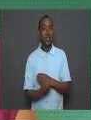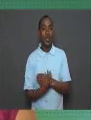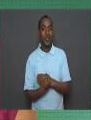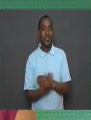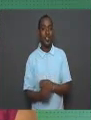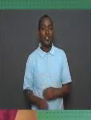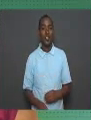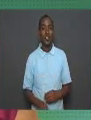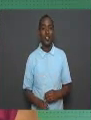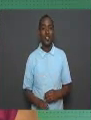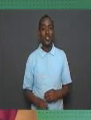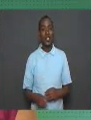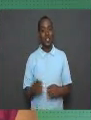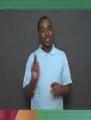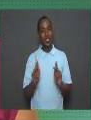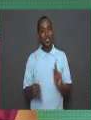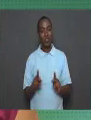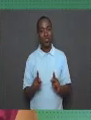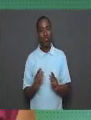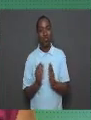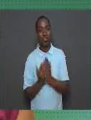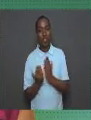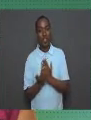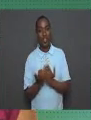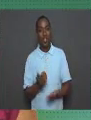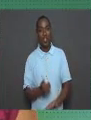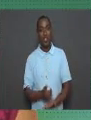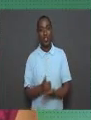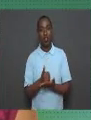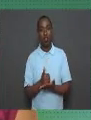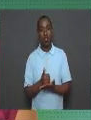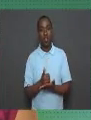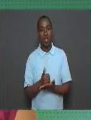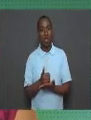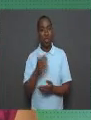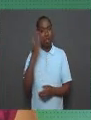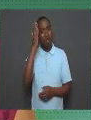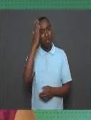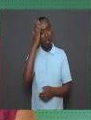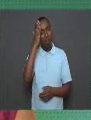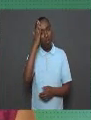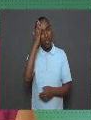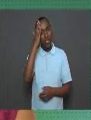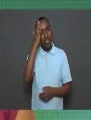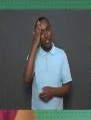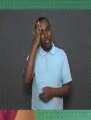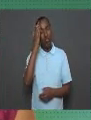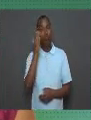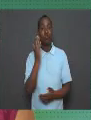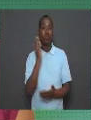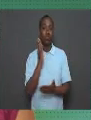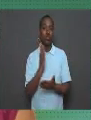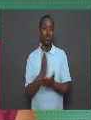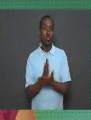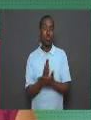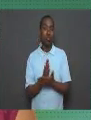getting the care, support, and knowledge they need to stop the spread